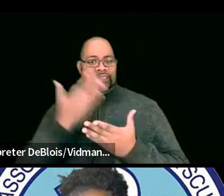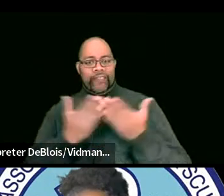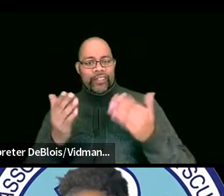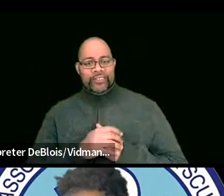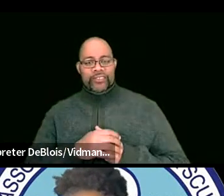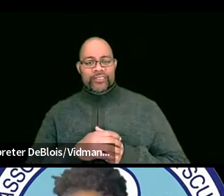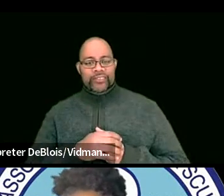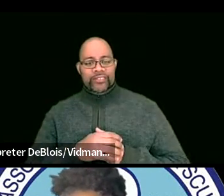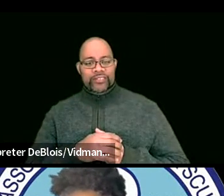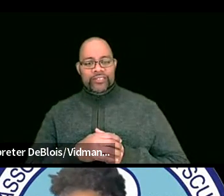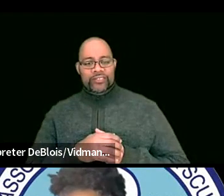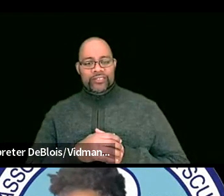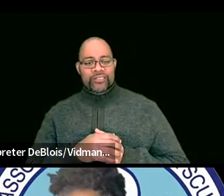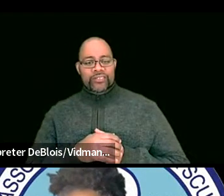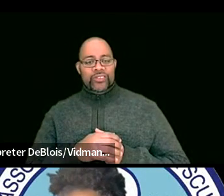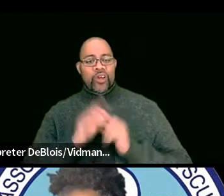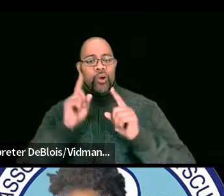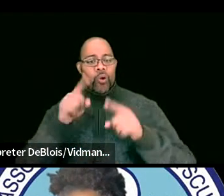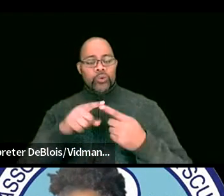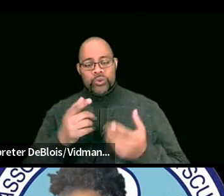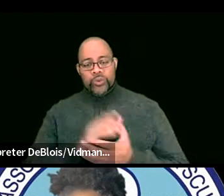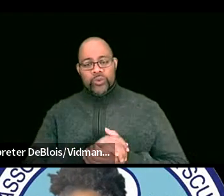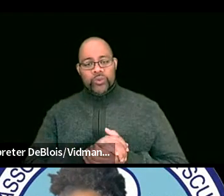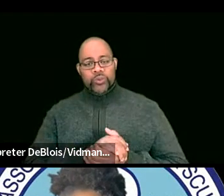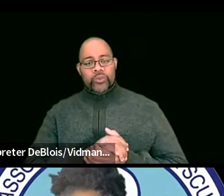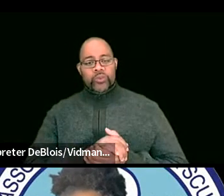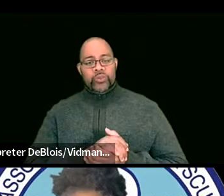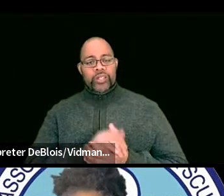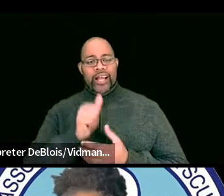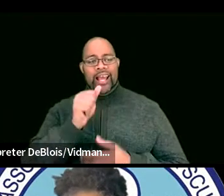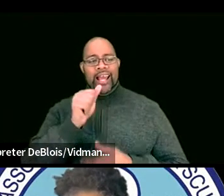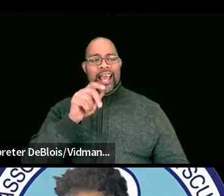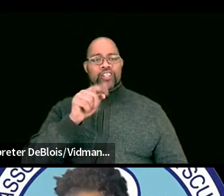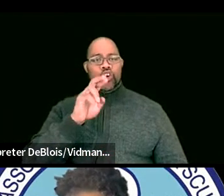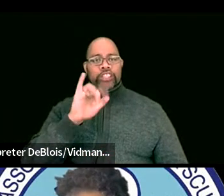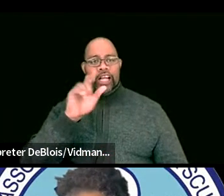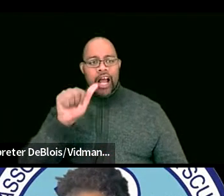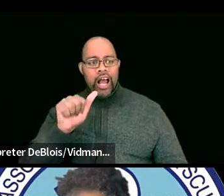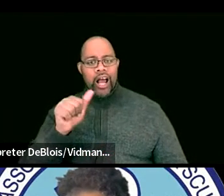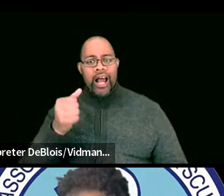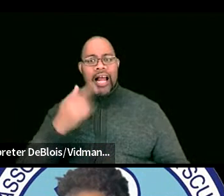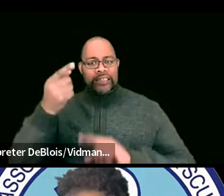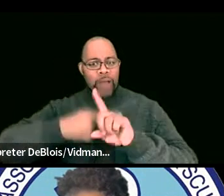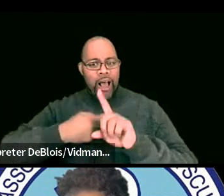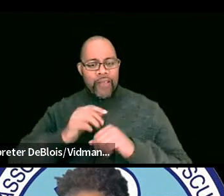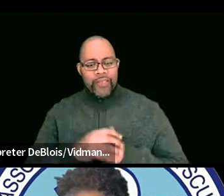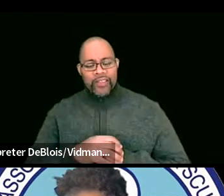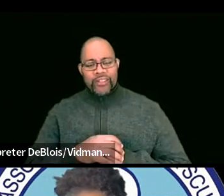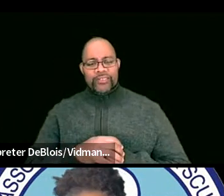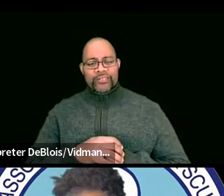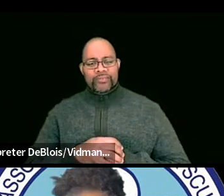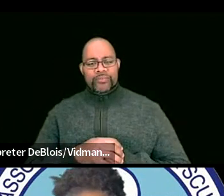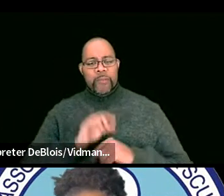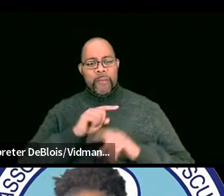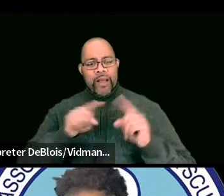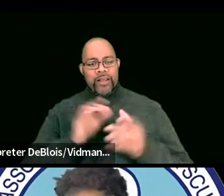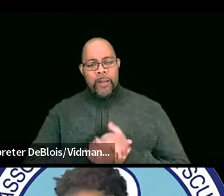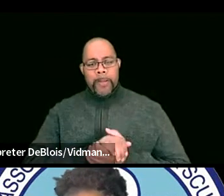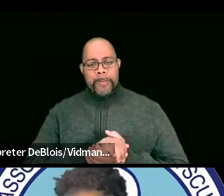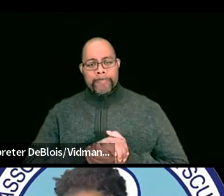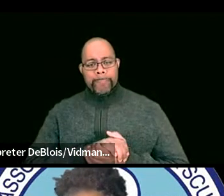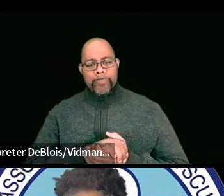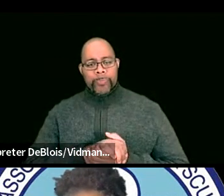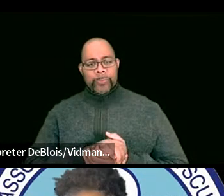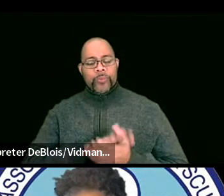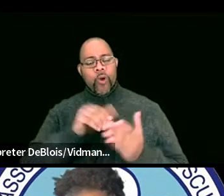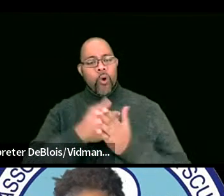stuff, going to like Antarctica next month, which is crazy. But